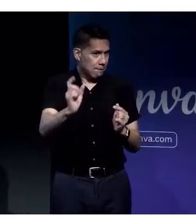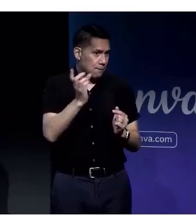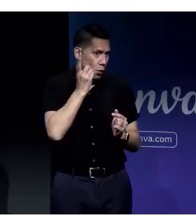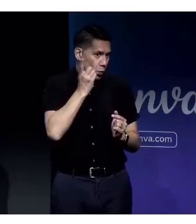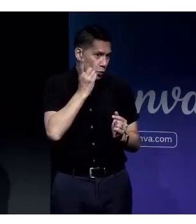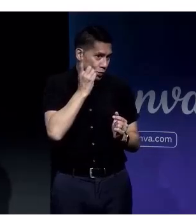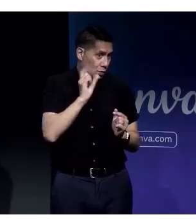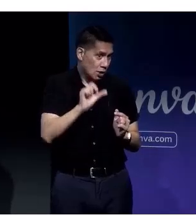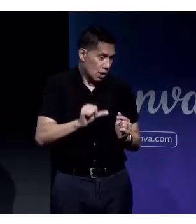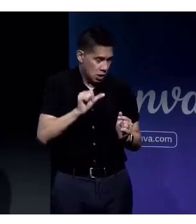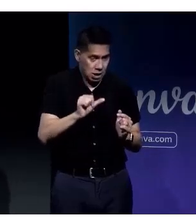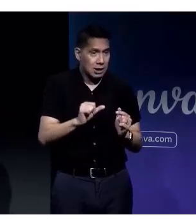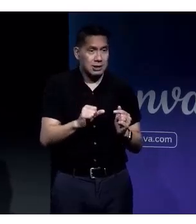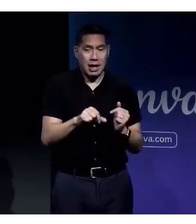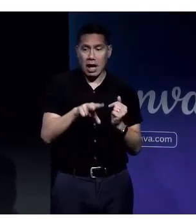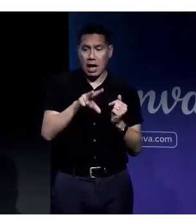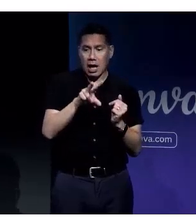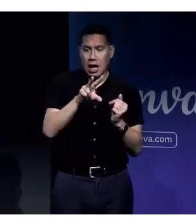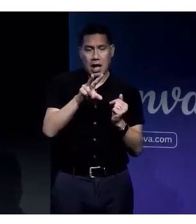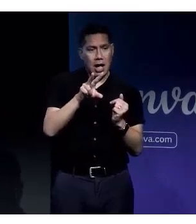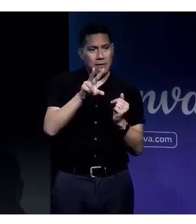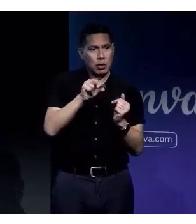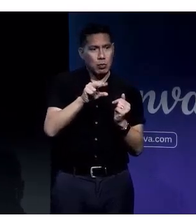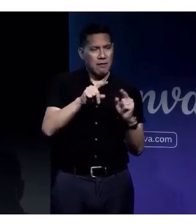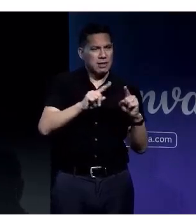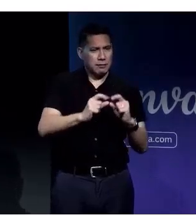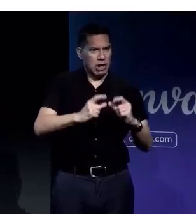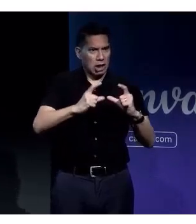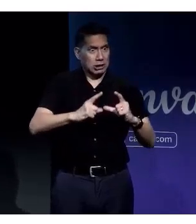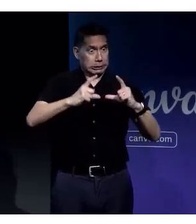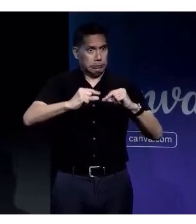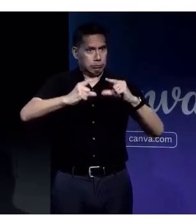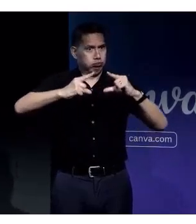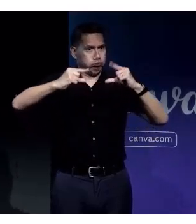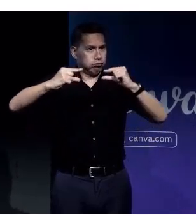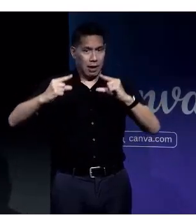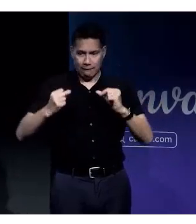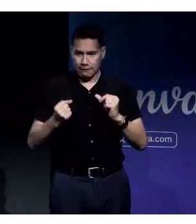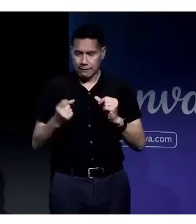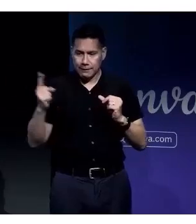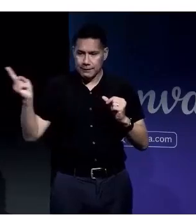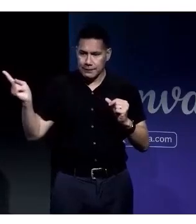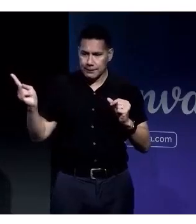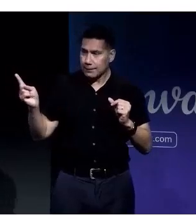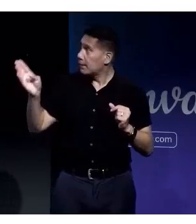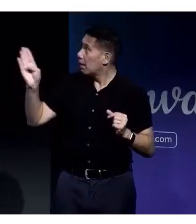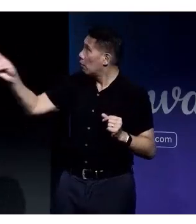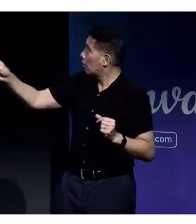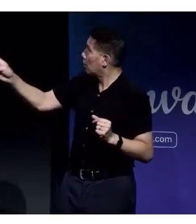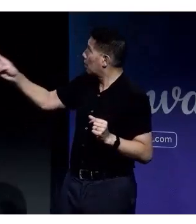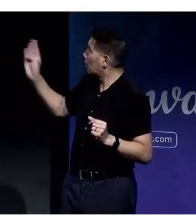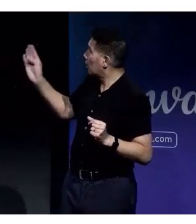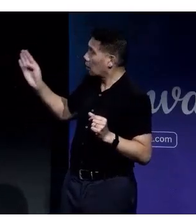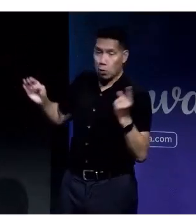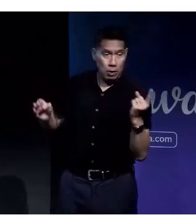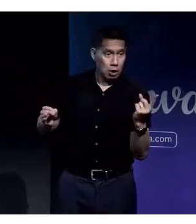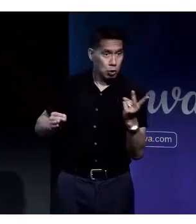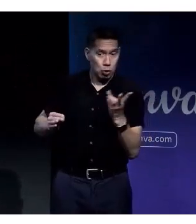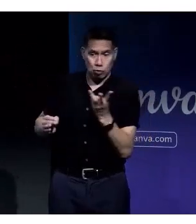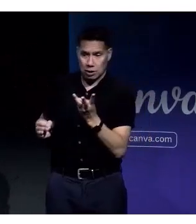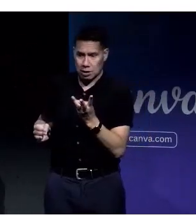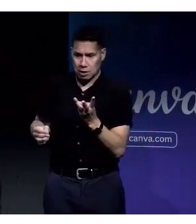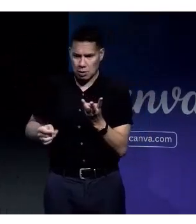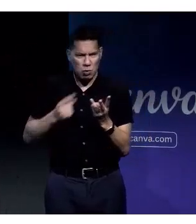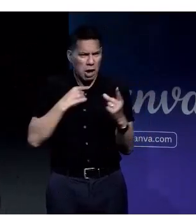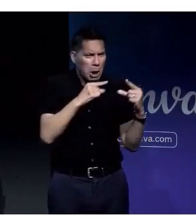treatment. So there are 12 text size settings. I'm going to whip through these. We've got these, all 3 of these, you're going to go, God, the